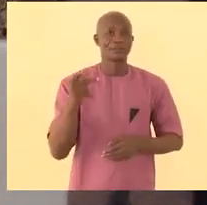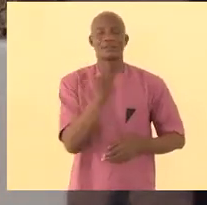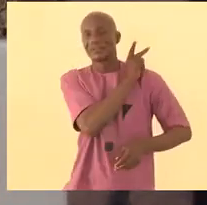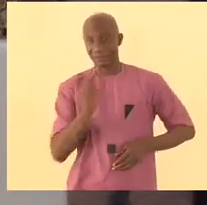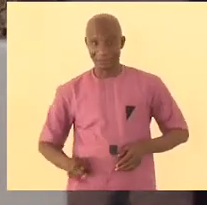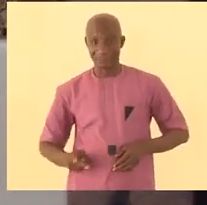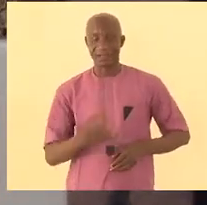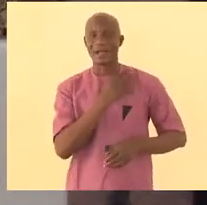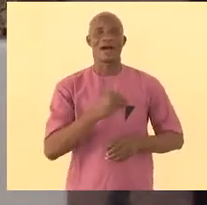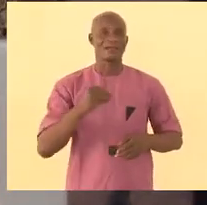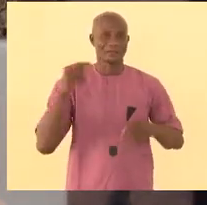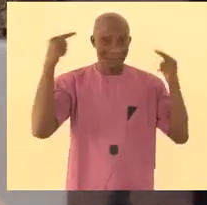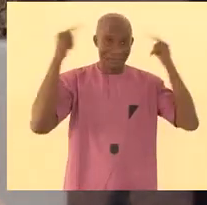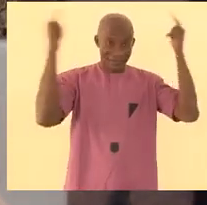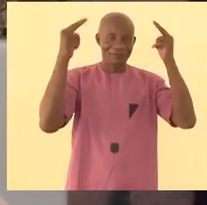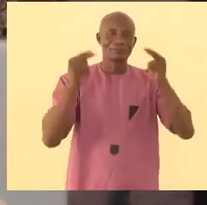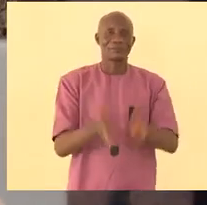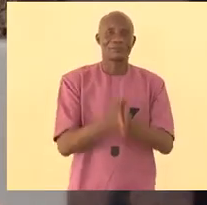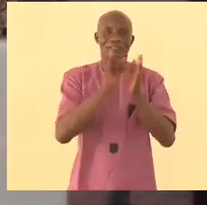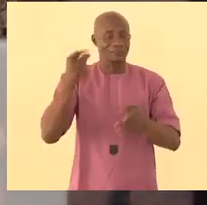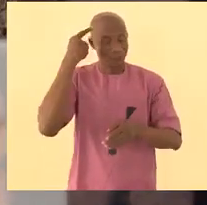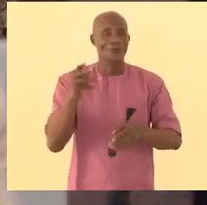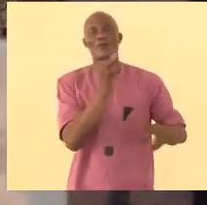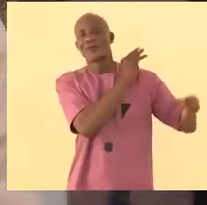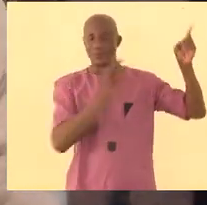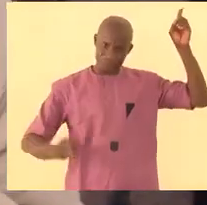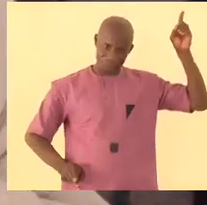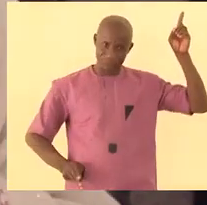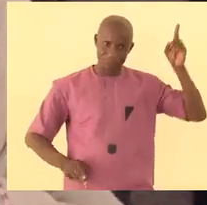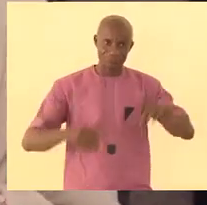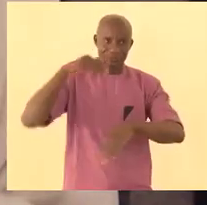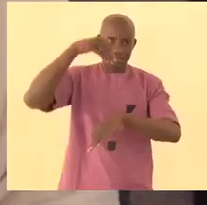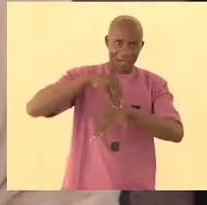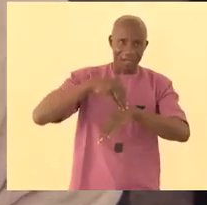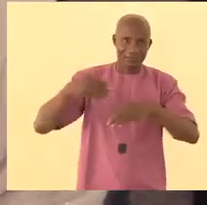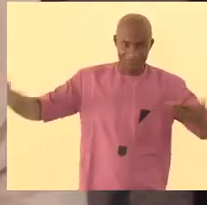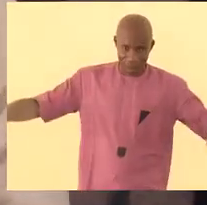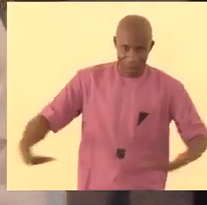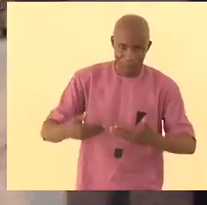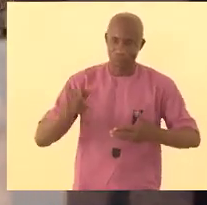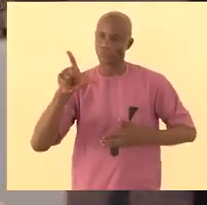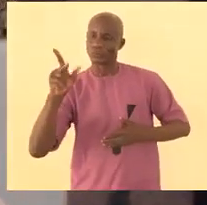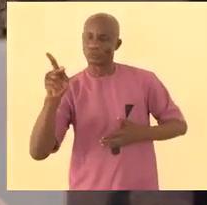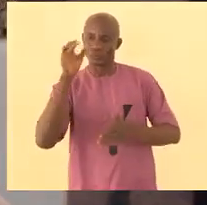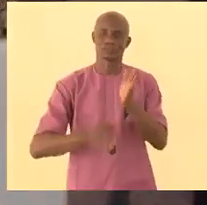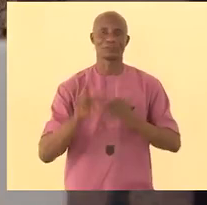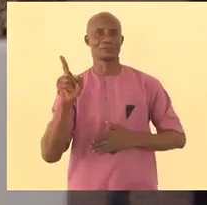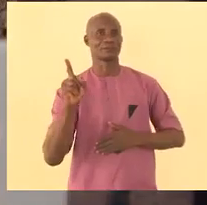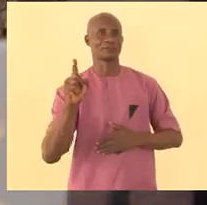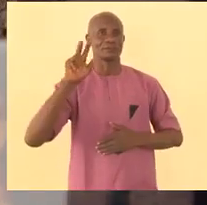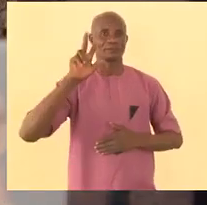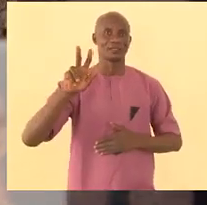Herod was looking for a Messiah. They have the same meaning. At the Annunciation, Luke chapter 1, verse 32